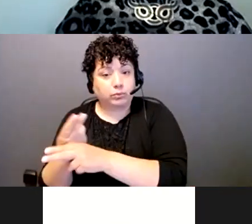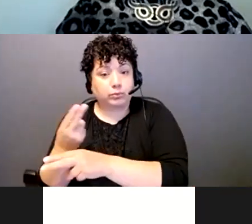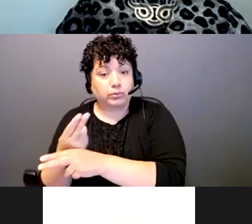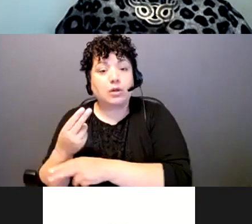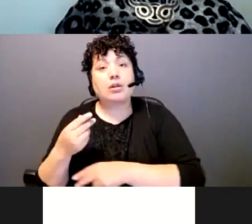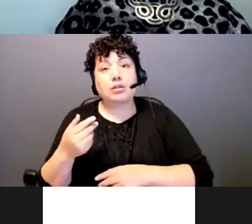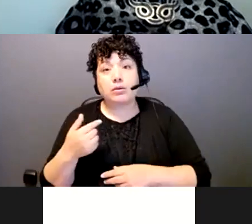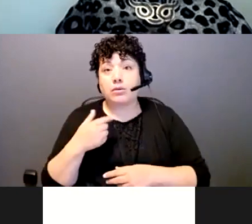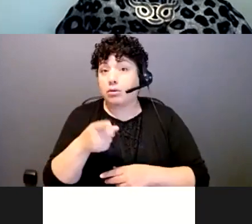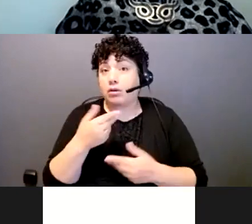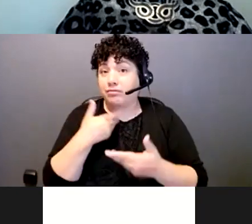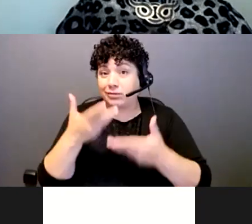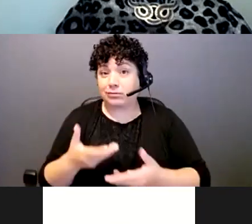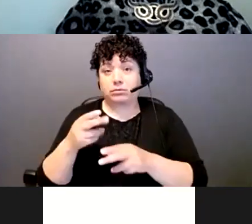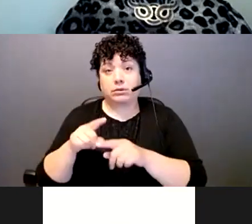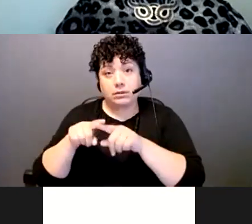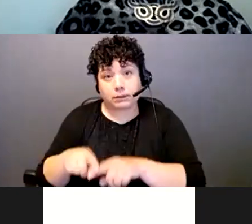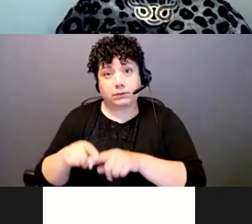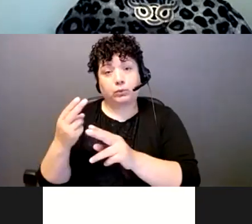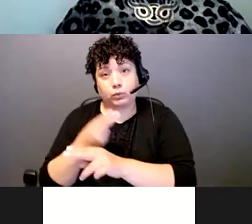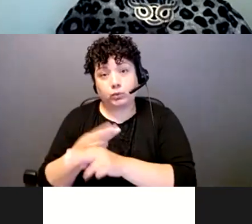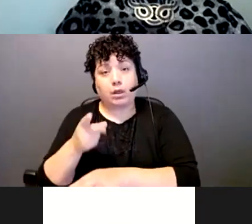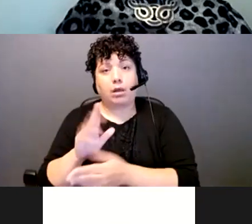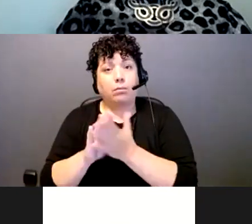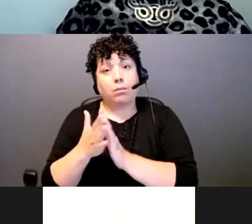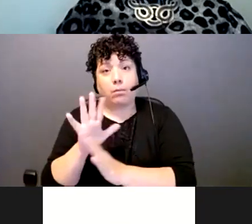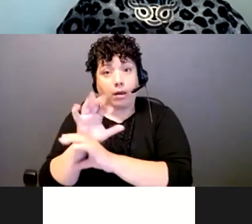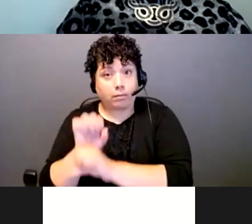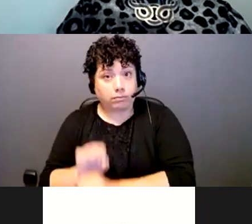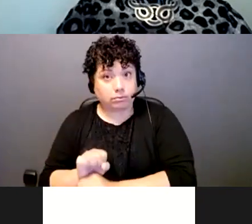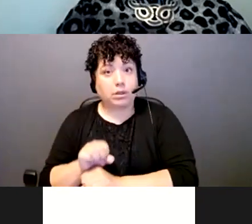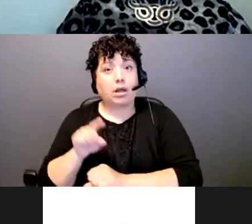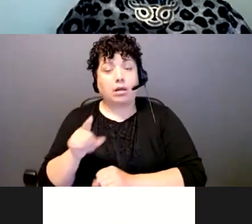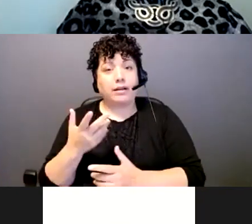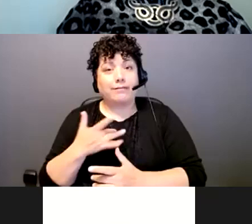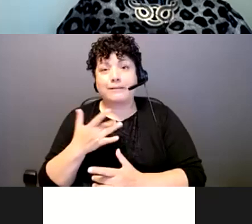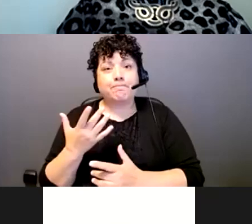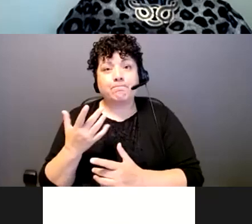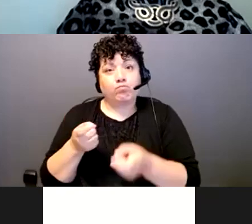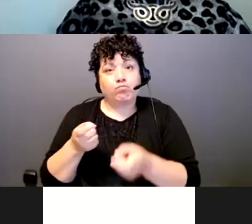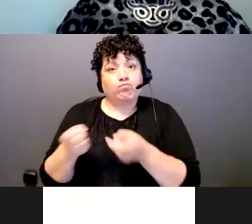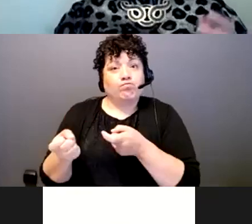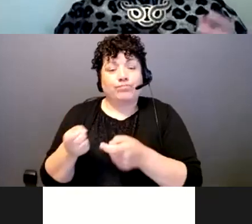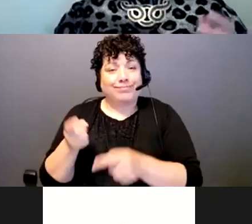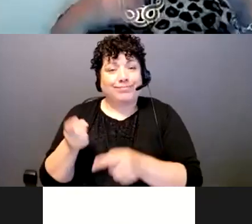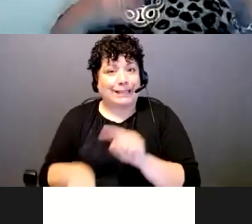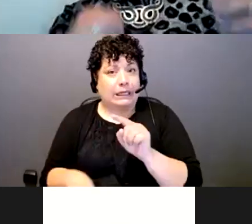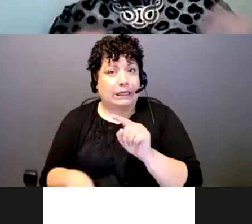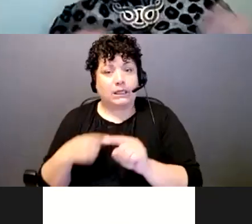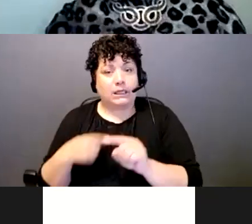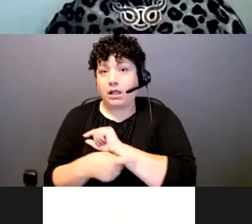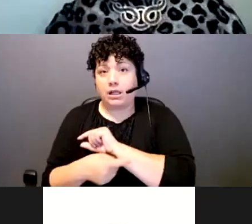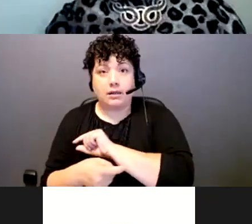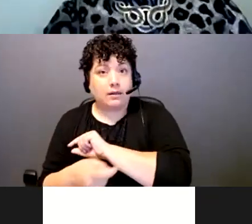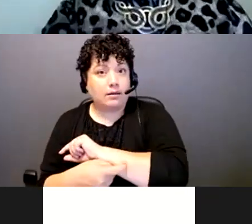dependence use, which has become habitual and compulsive despite those negative health and social effects. So again, when we